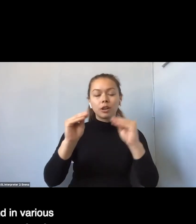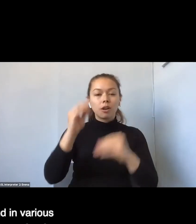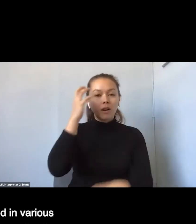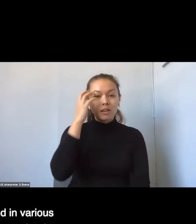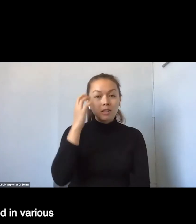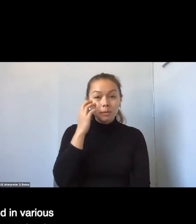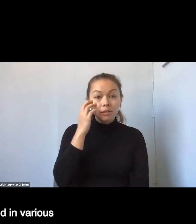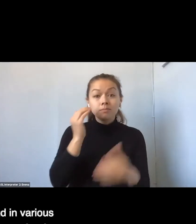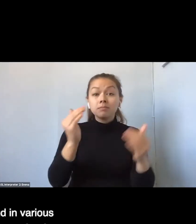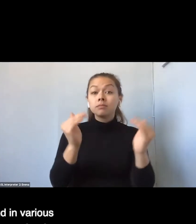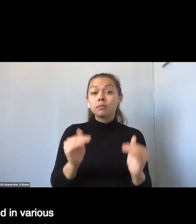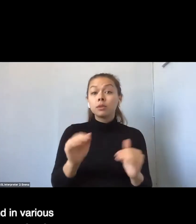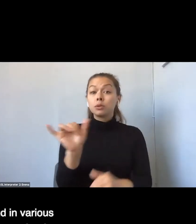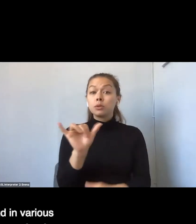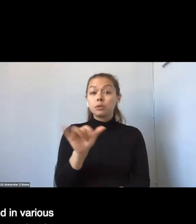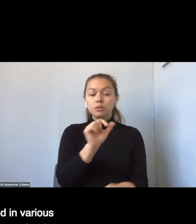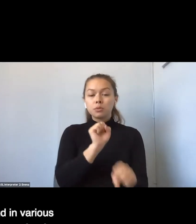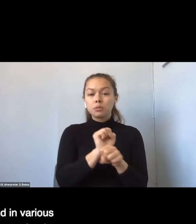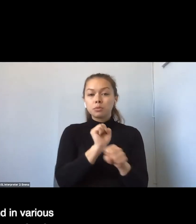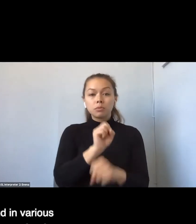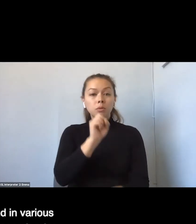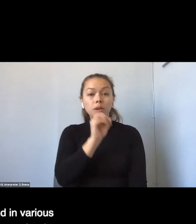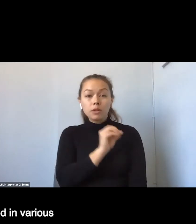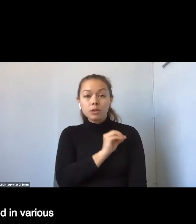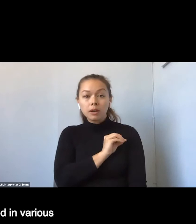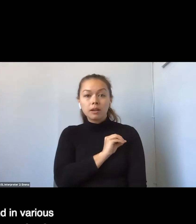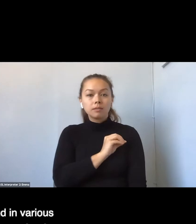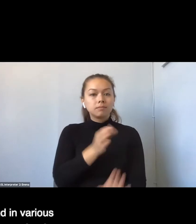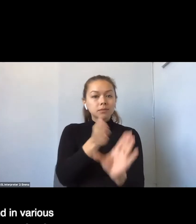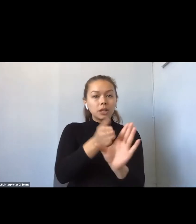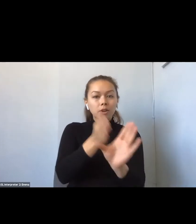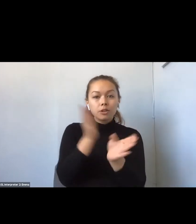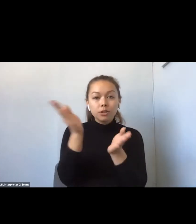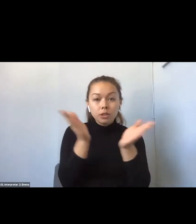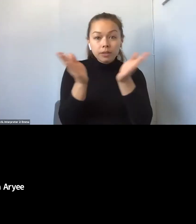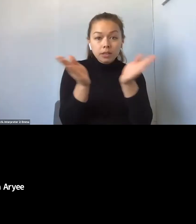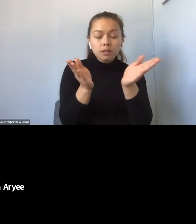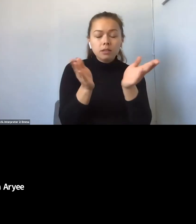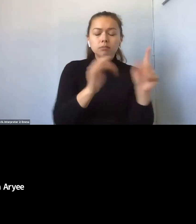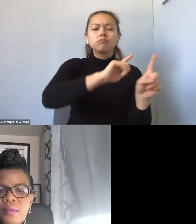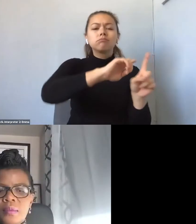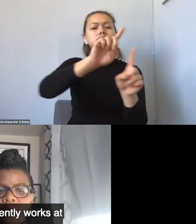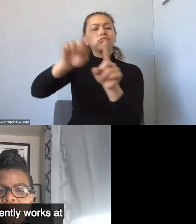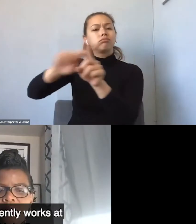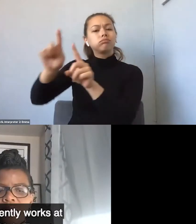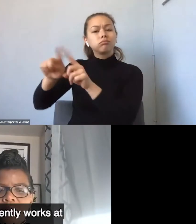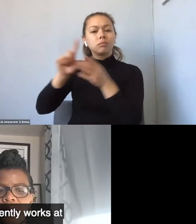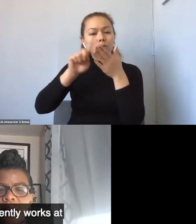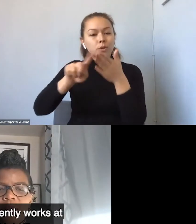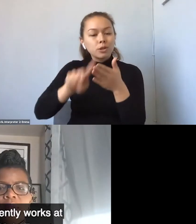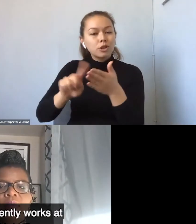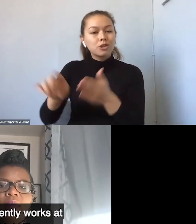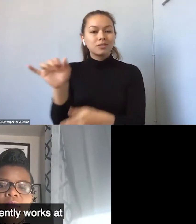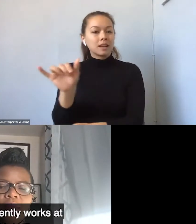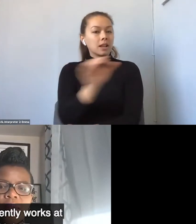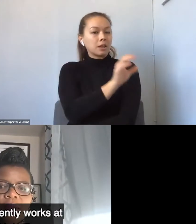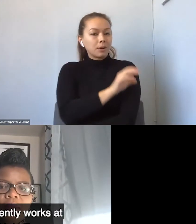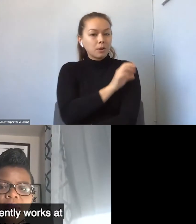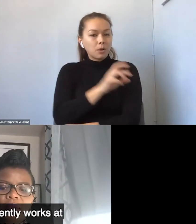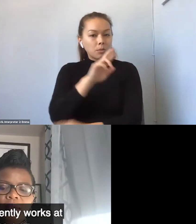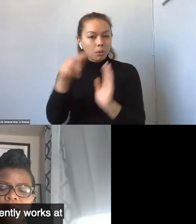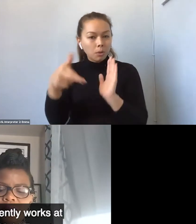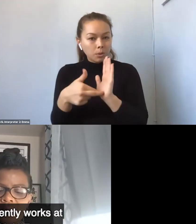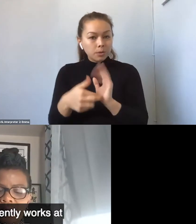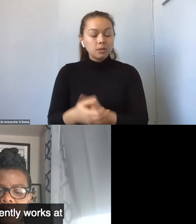Psychological Services, and in various clinical and research roles. Dr. Arie currently works